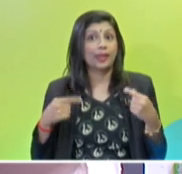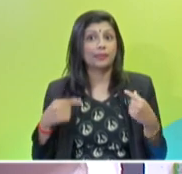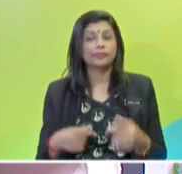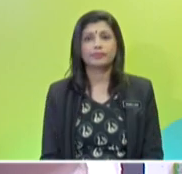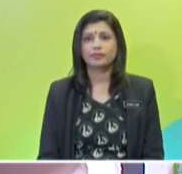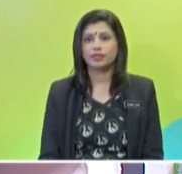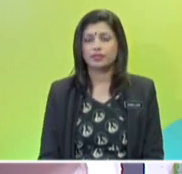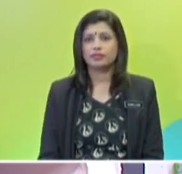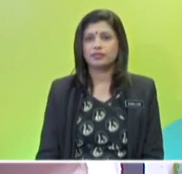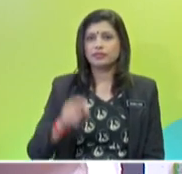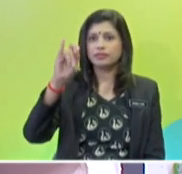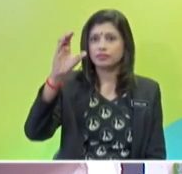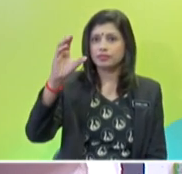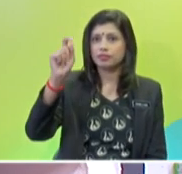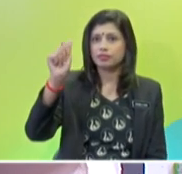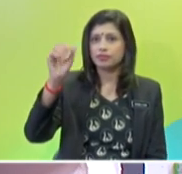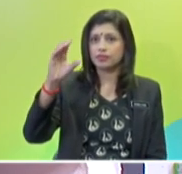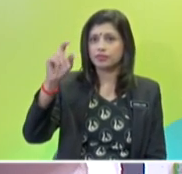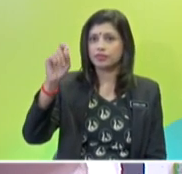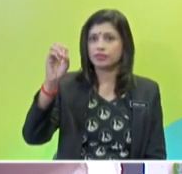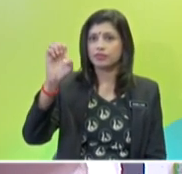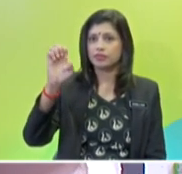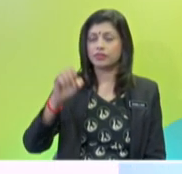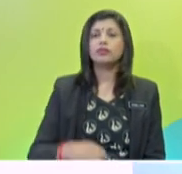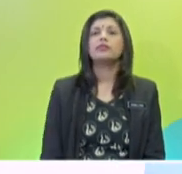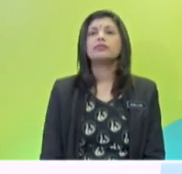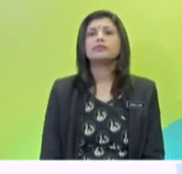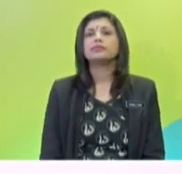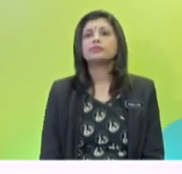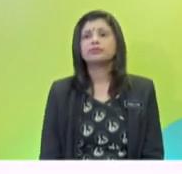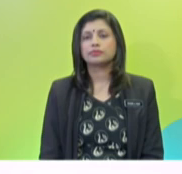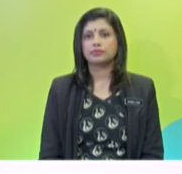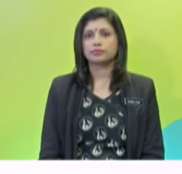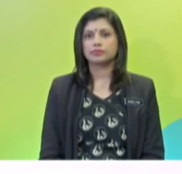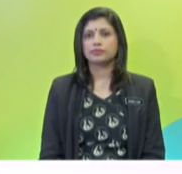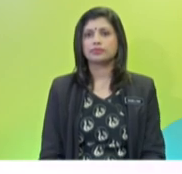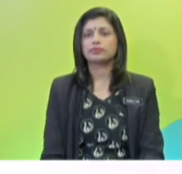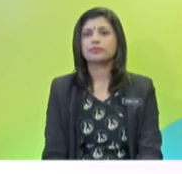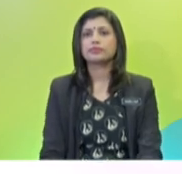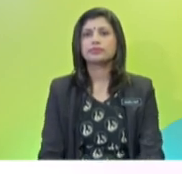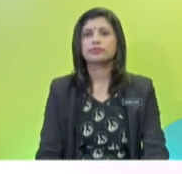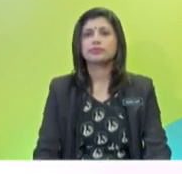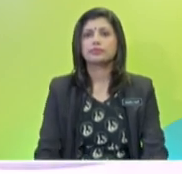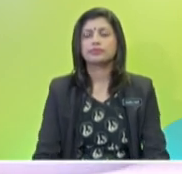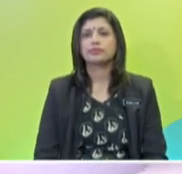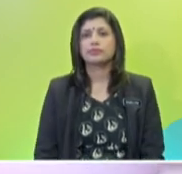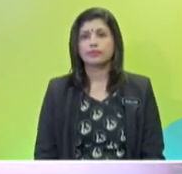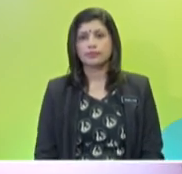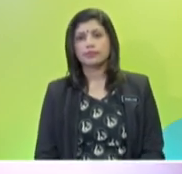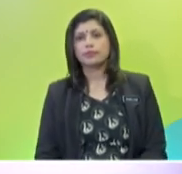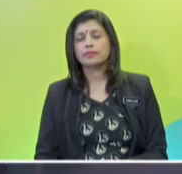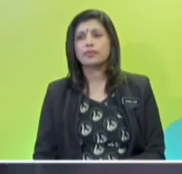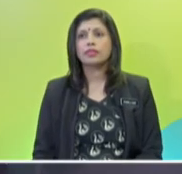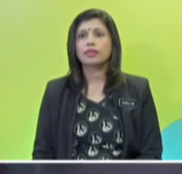play a game, tic-tac-toe. Okay, okay. Okay, for this game, we are going to divide our pupils into two teams. All right. The boys'